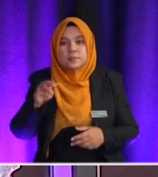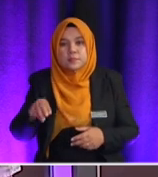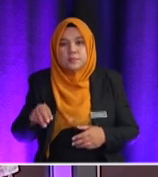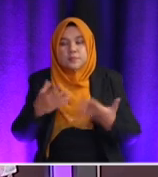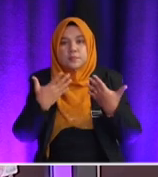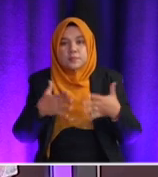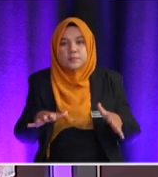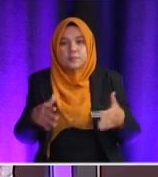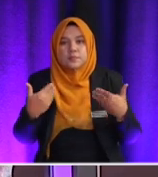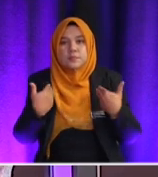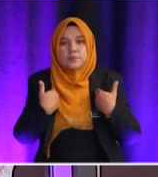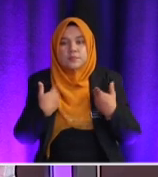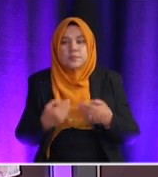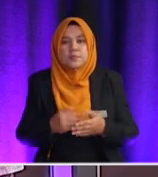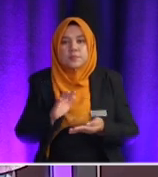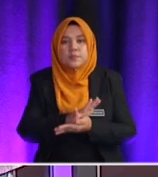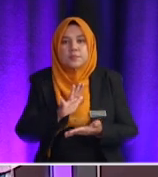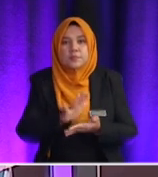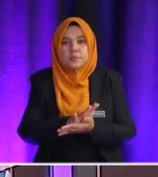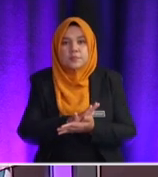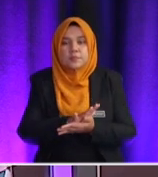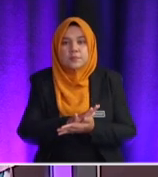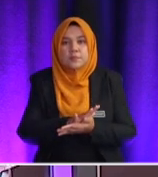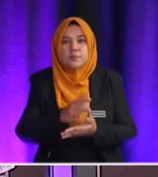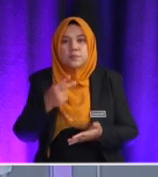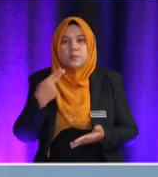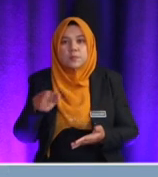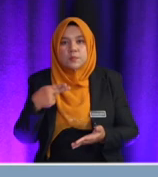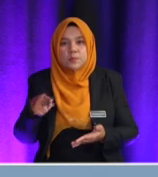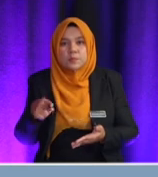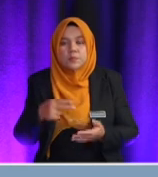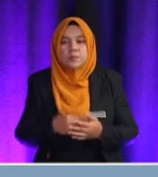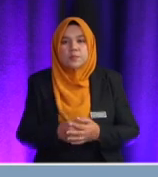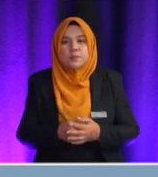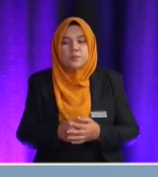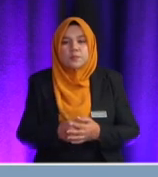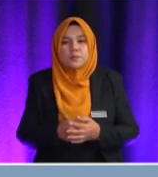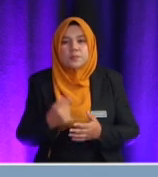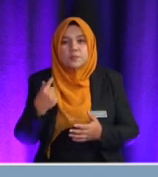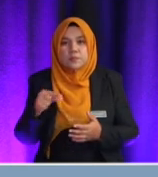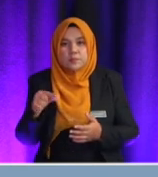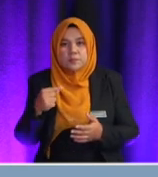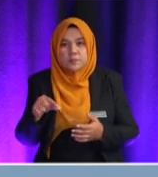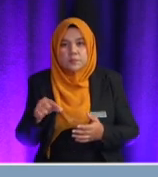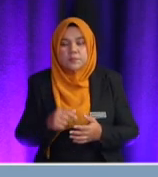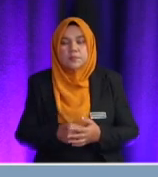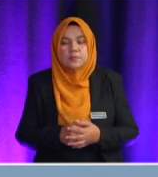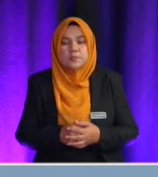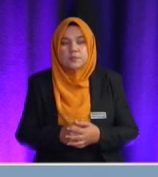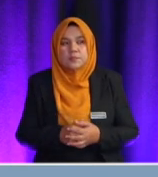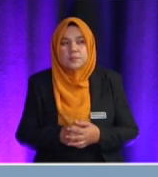already have a paper, mm-hmm. which is green. Okay, so you can refer to Shafika here.